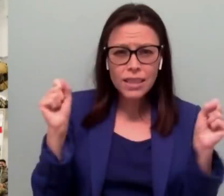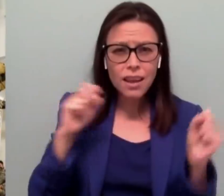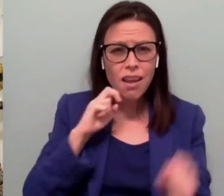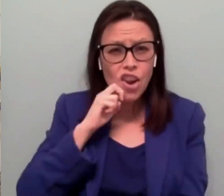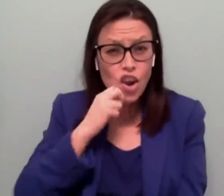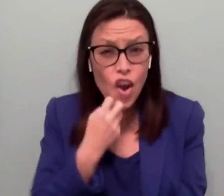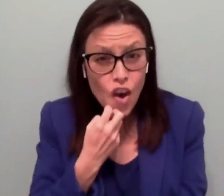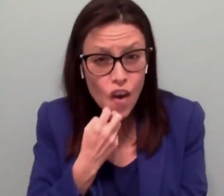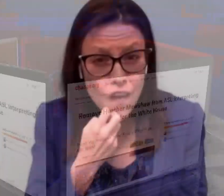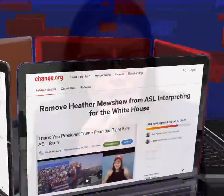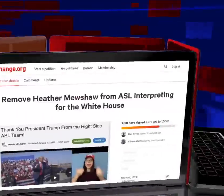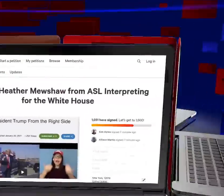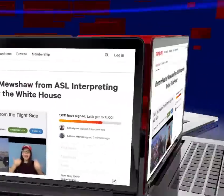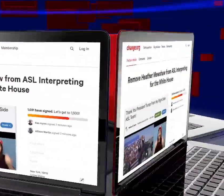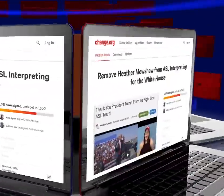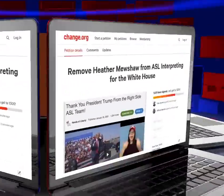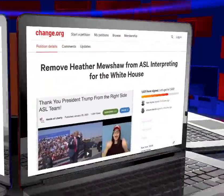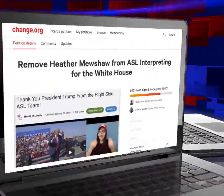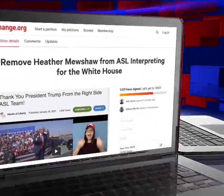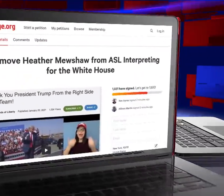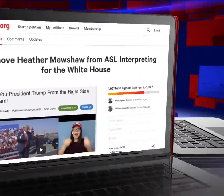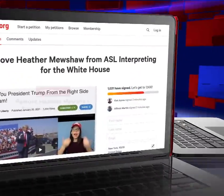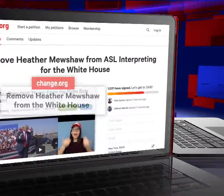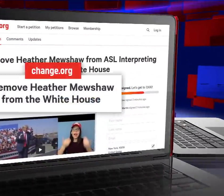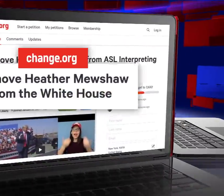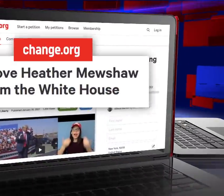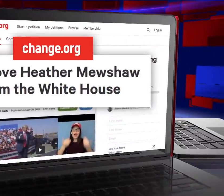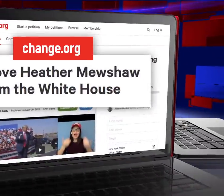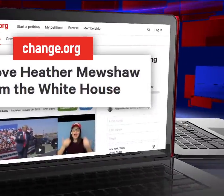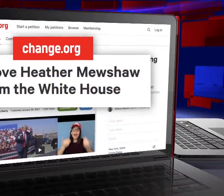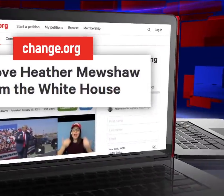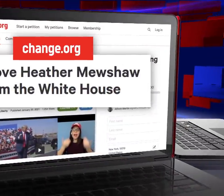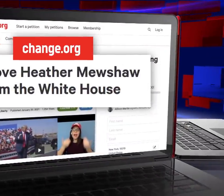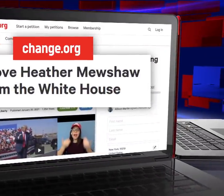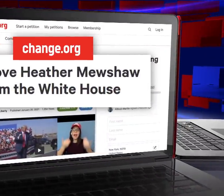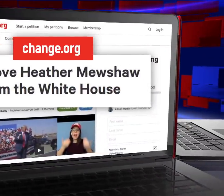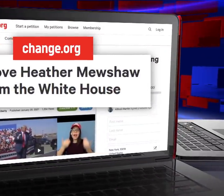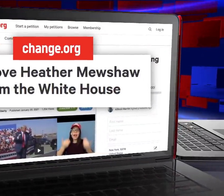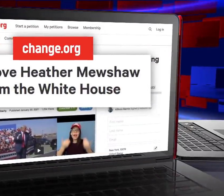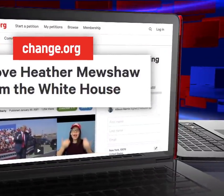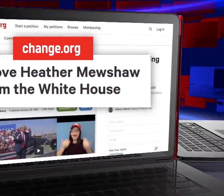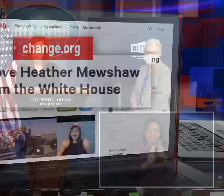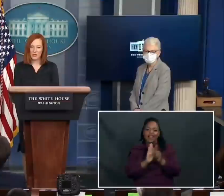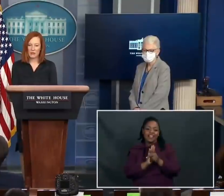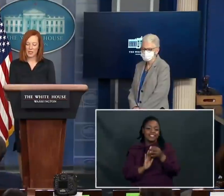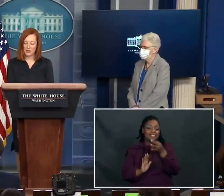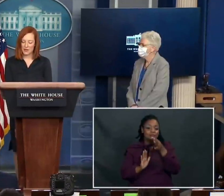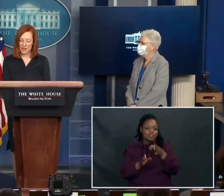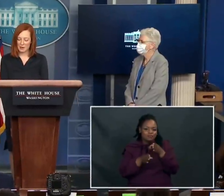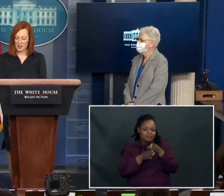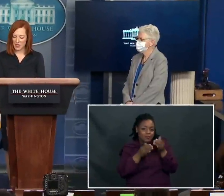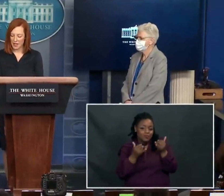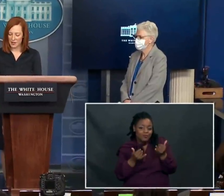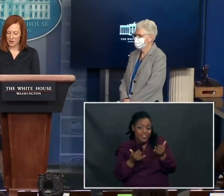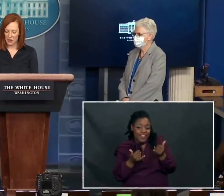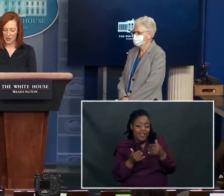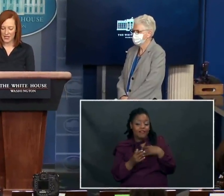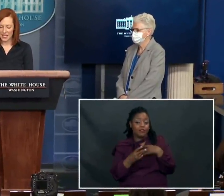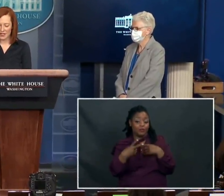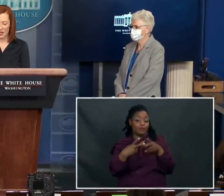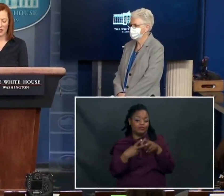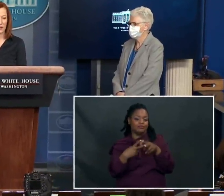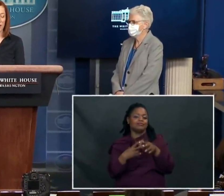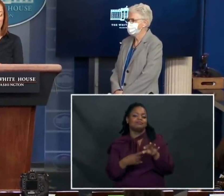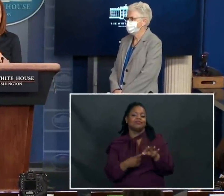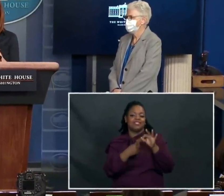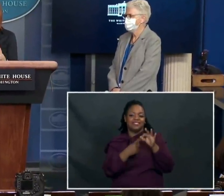and have started a petition to get her ousted. Remove Heather Meshaw from the White House. The White House used a different interpreter